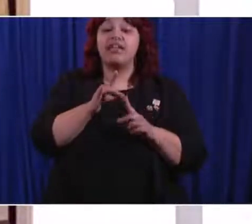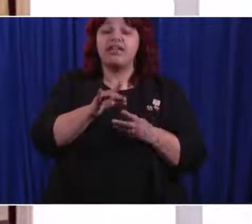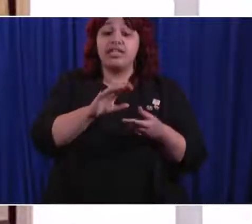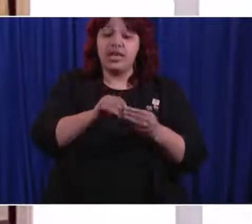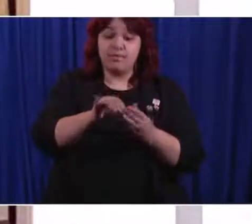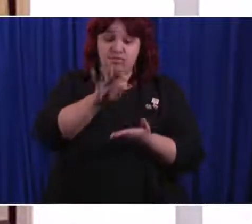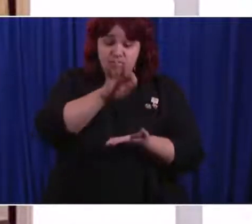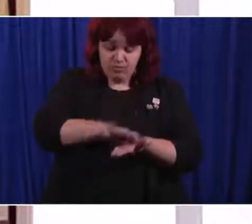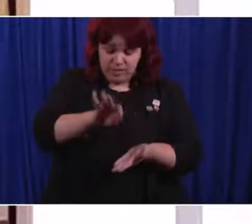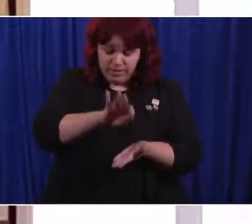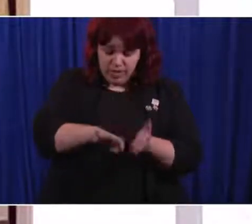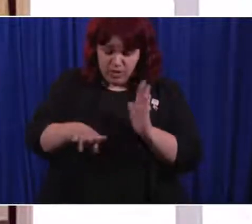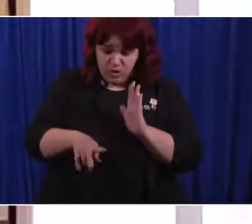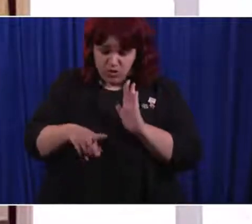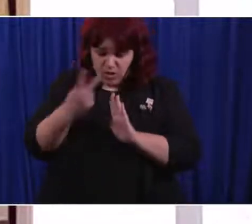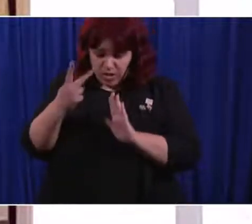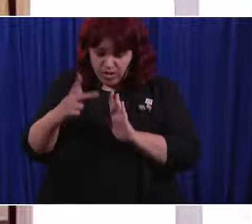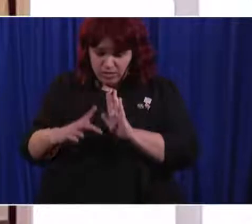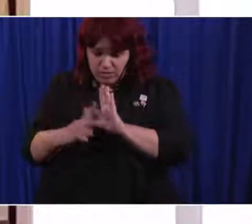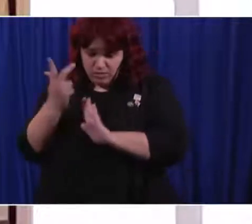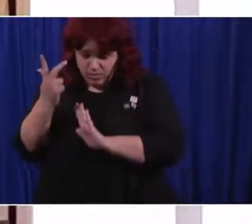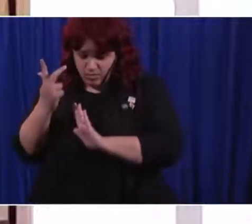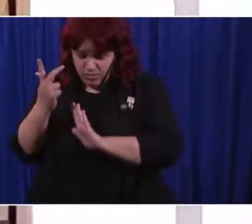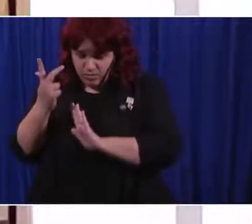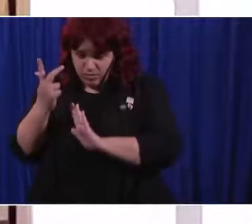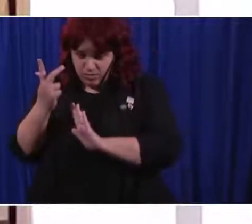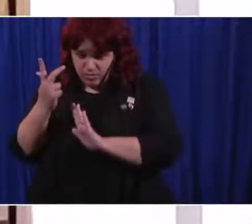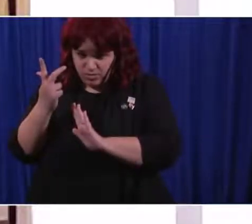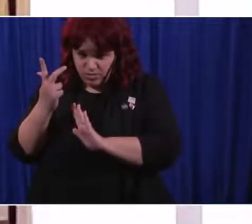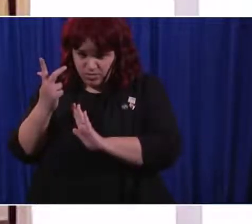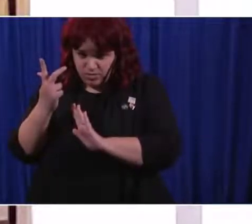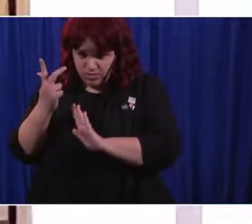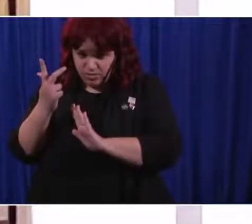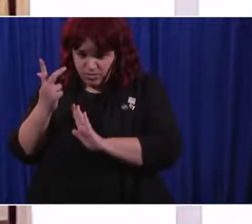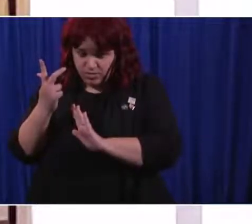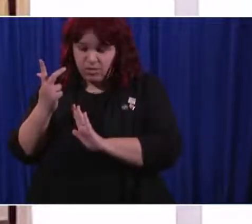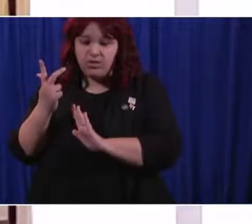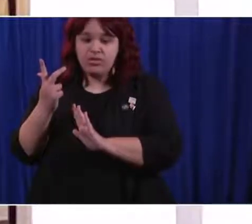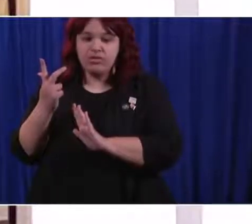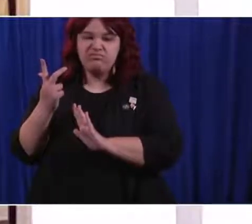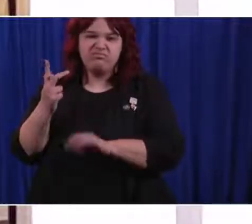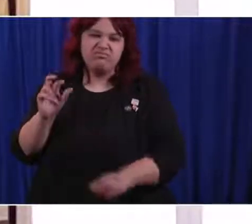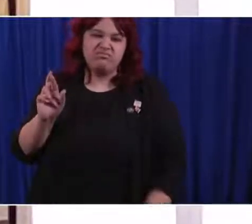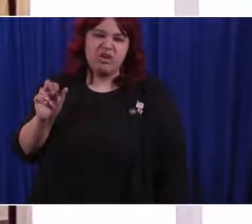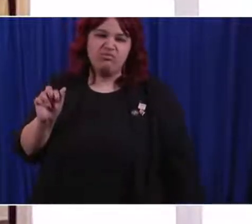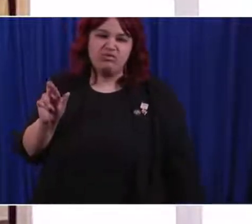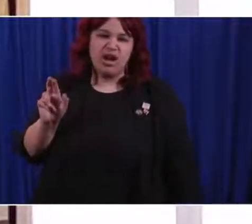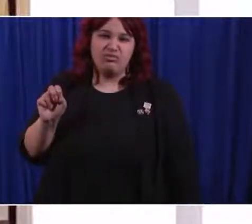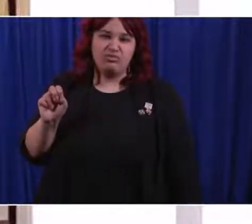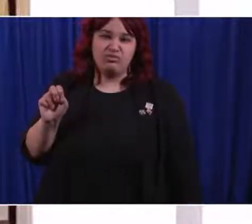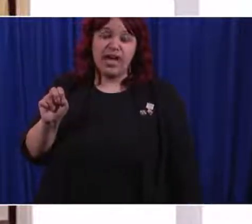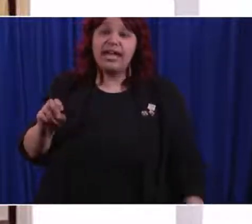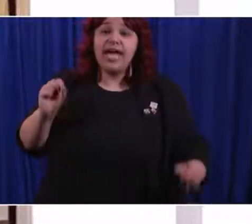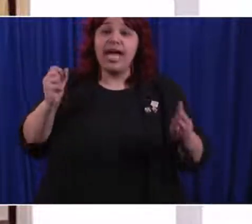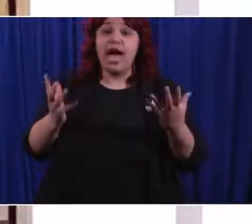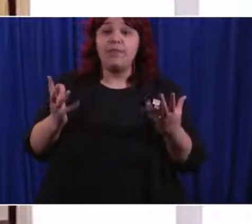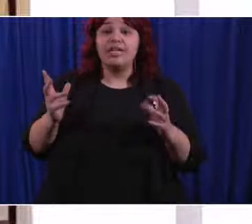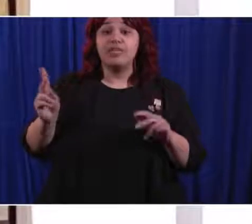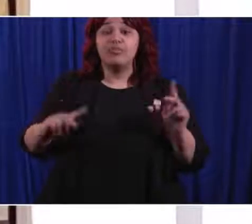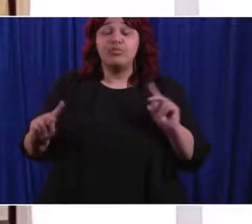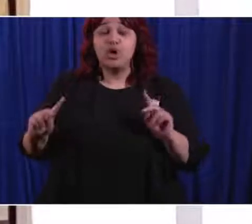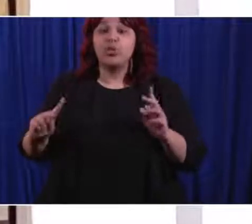infection to an earlier infection still appear to be very, very rare. And so I don't think a